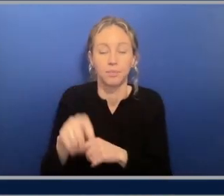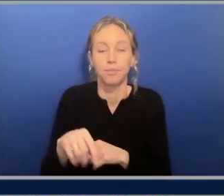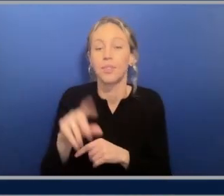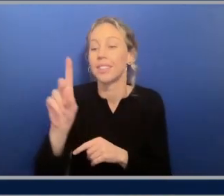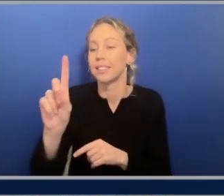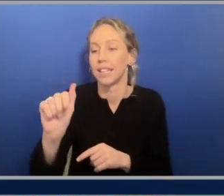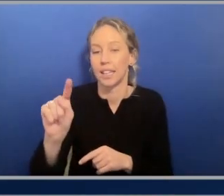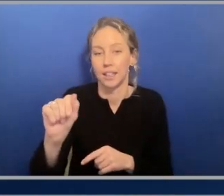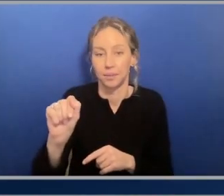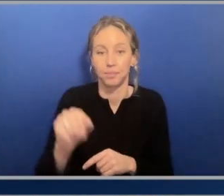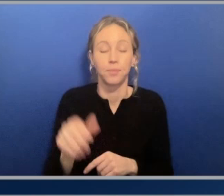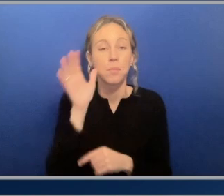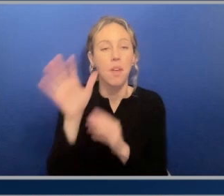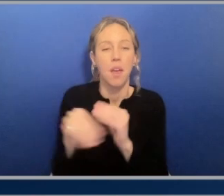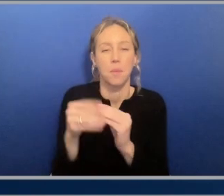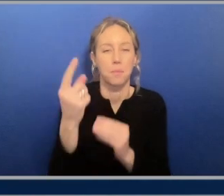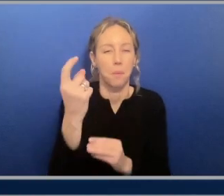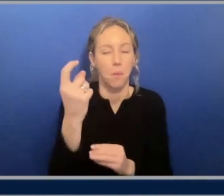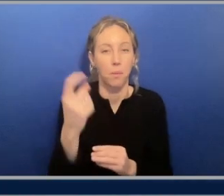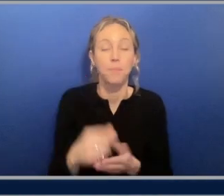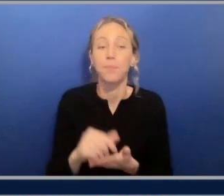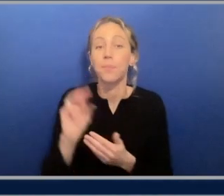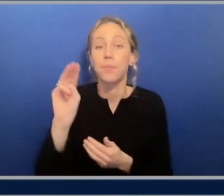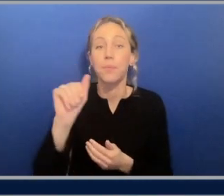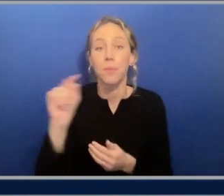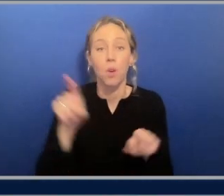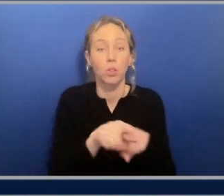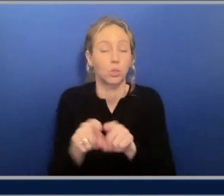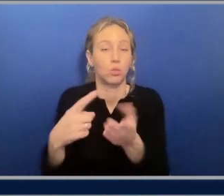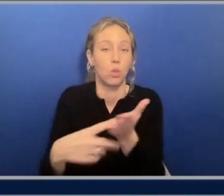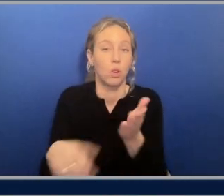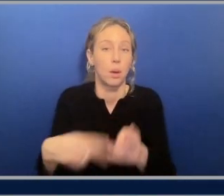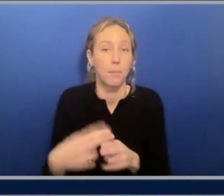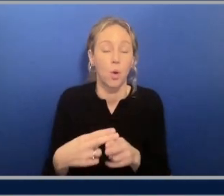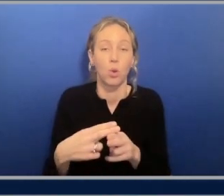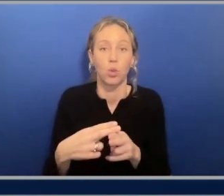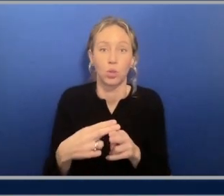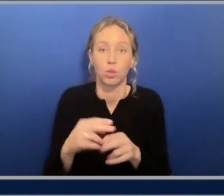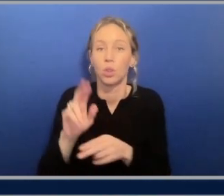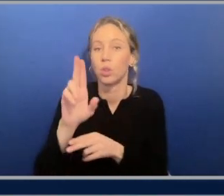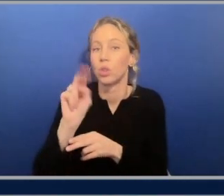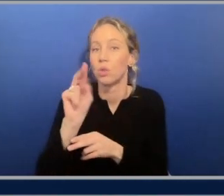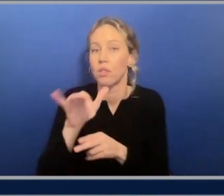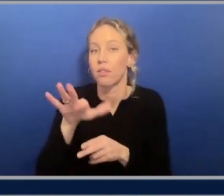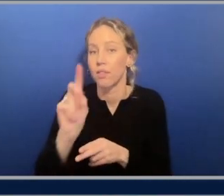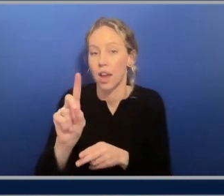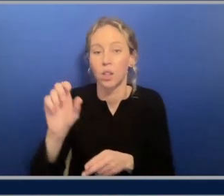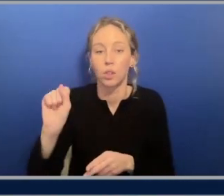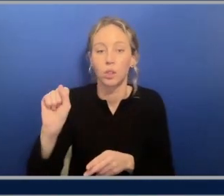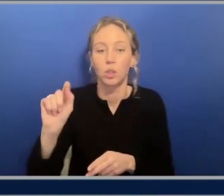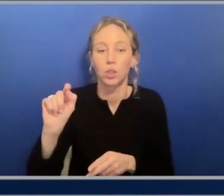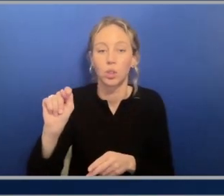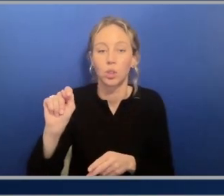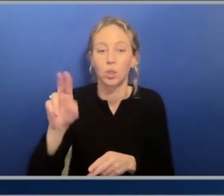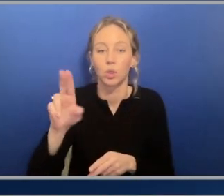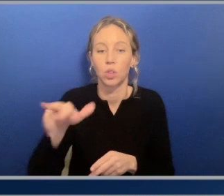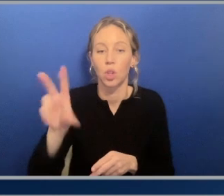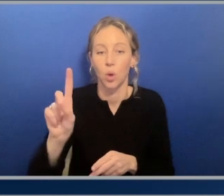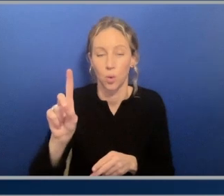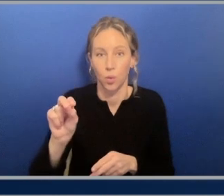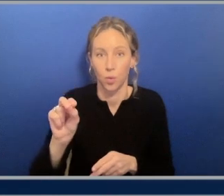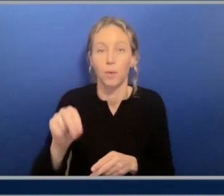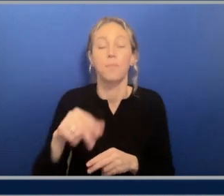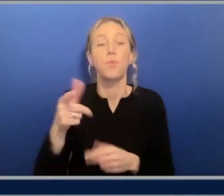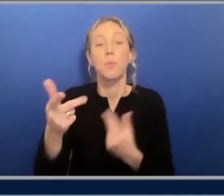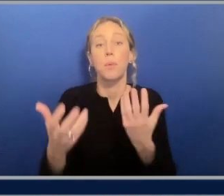Okay. So Matt also spoke about unified studio there, right? So if you want to have that unified studio experience, you might